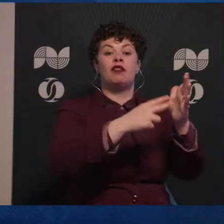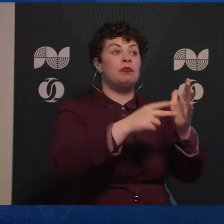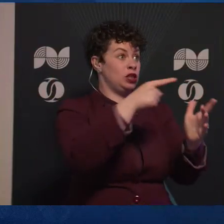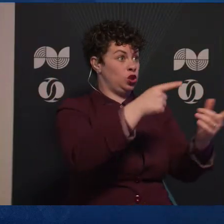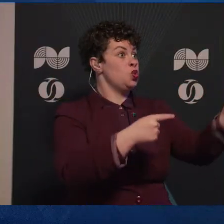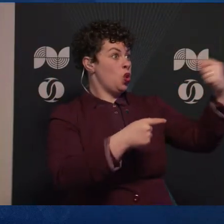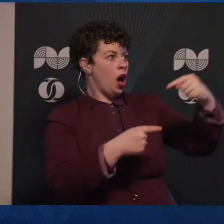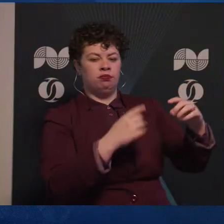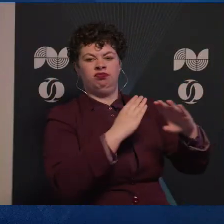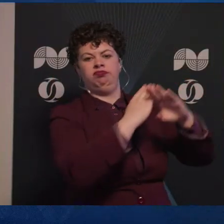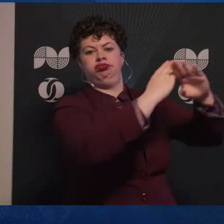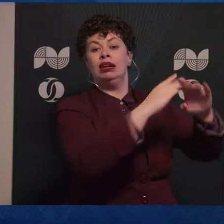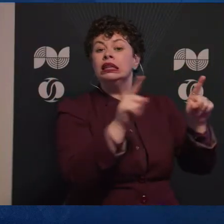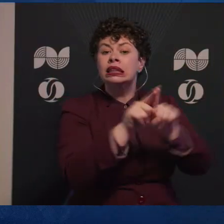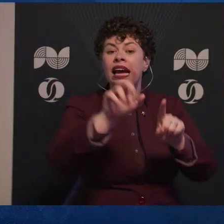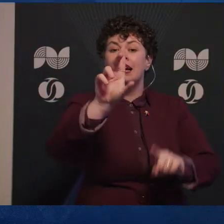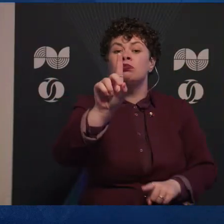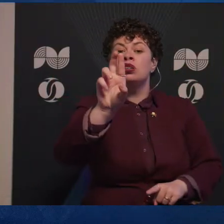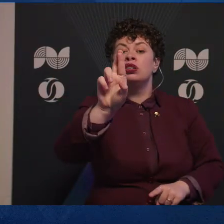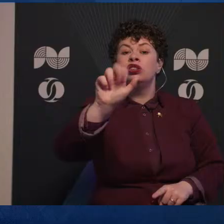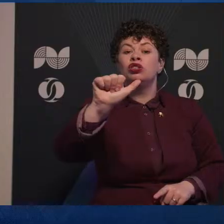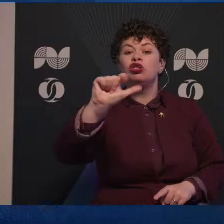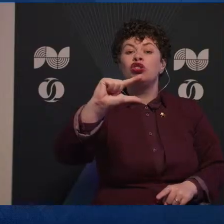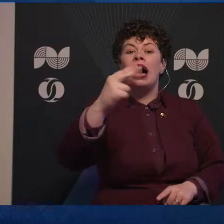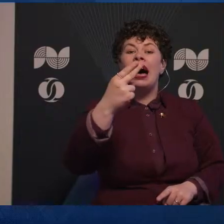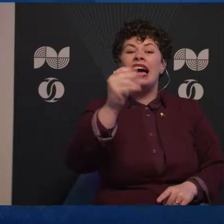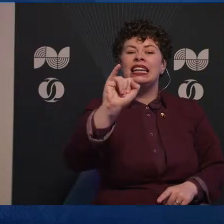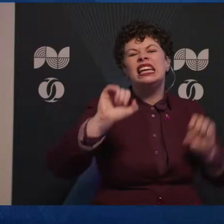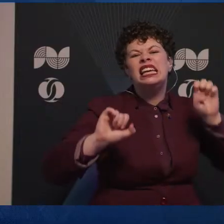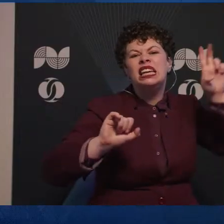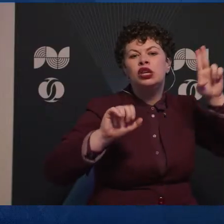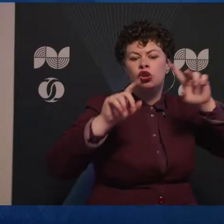report, right? The saintly Draghi actually